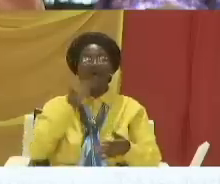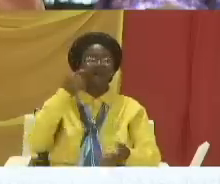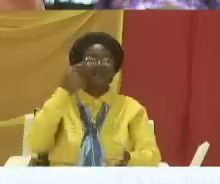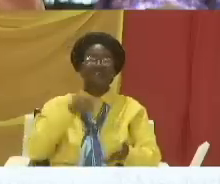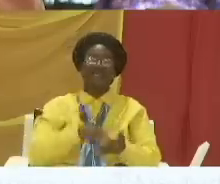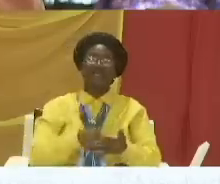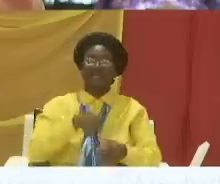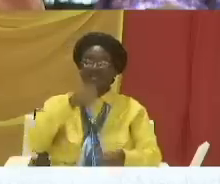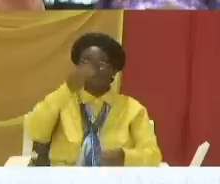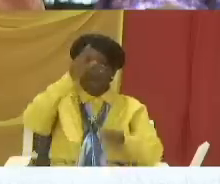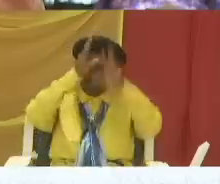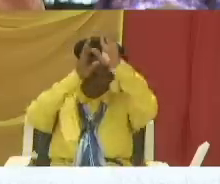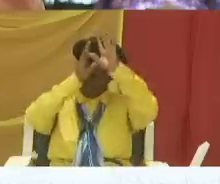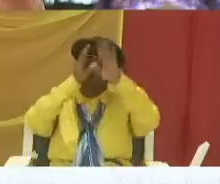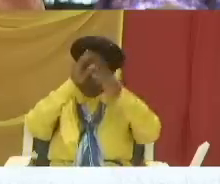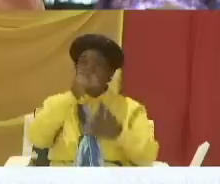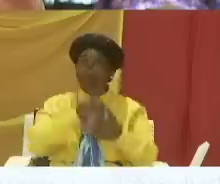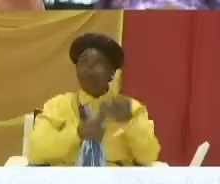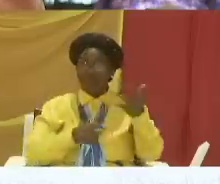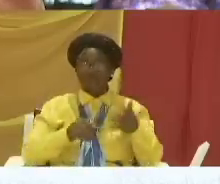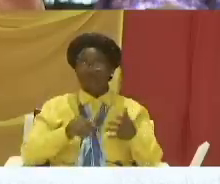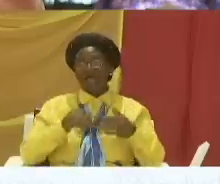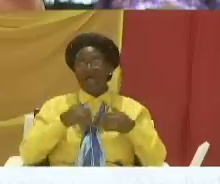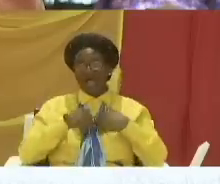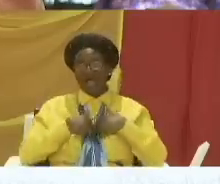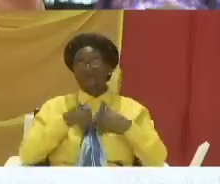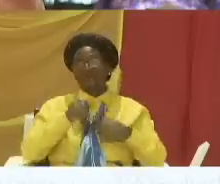Daddy, what have I done wrong?